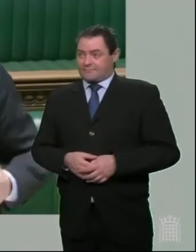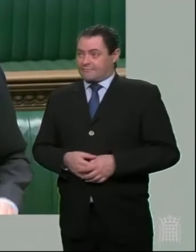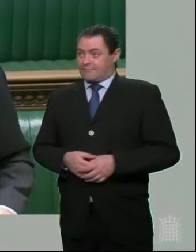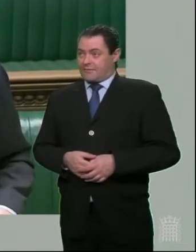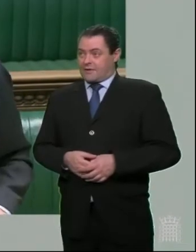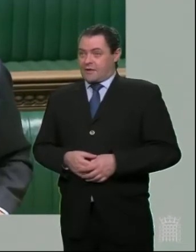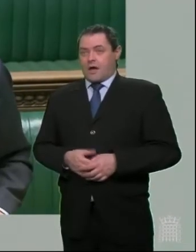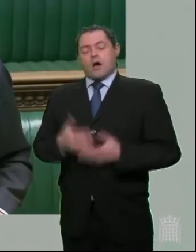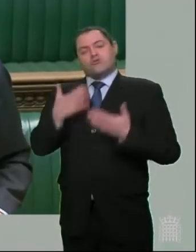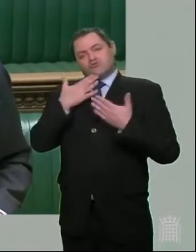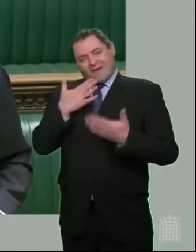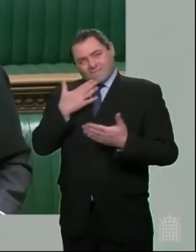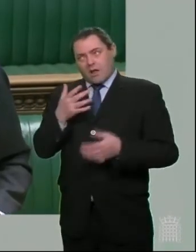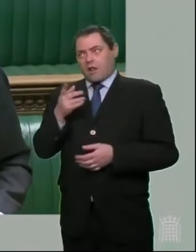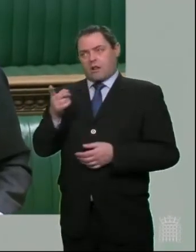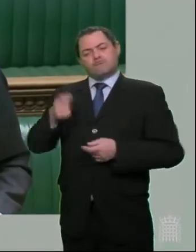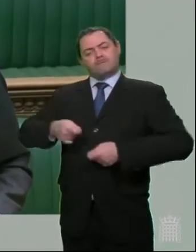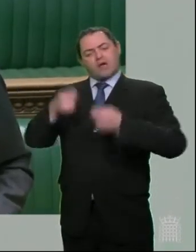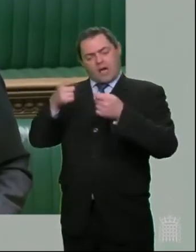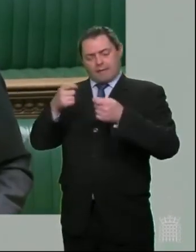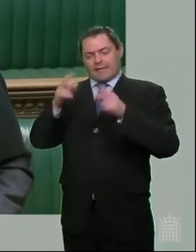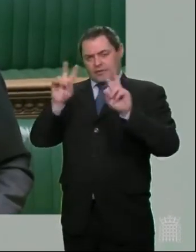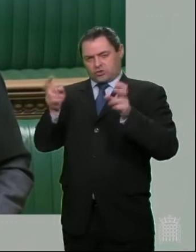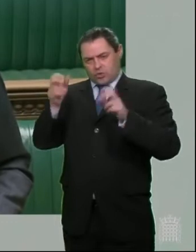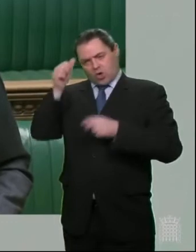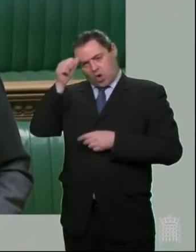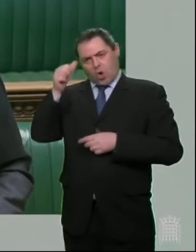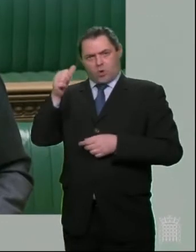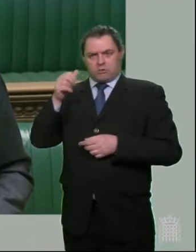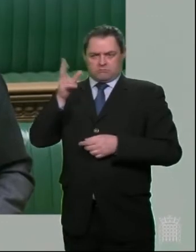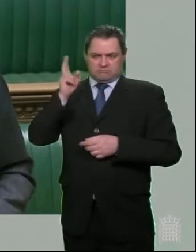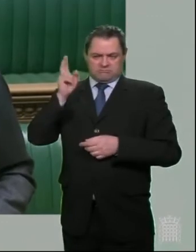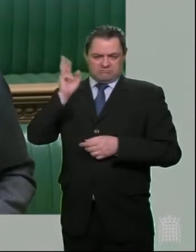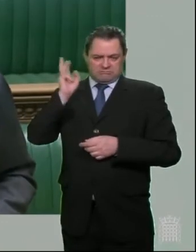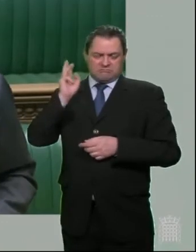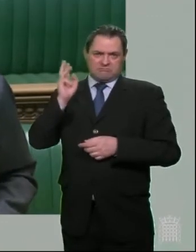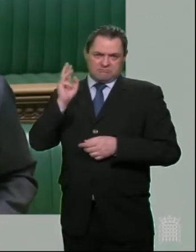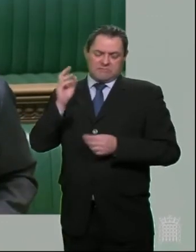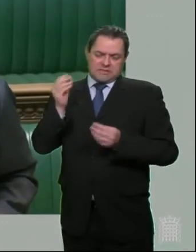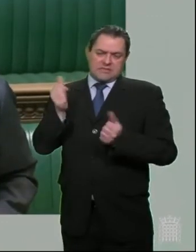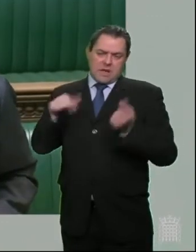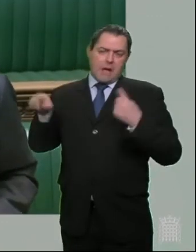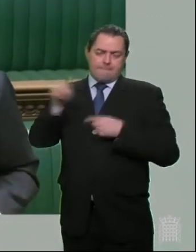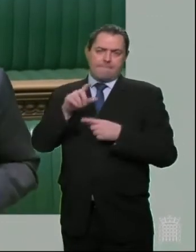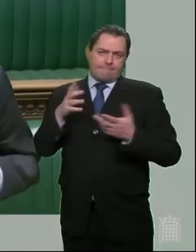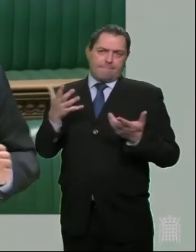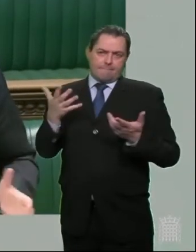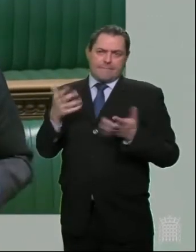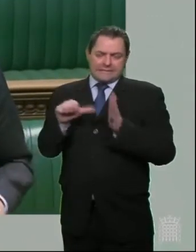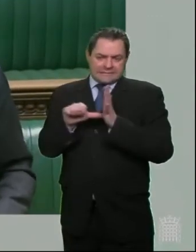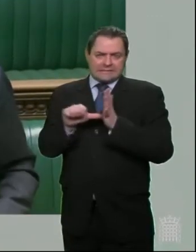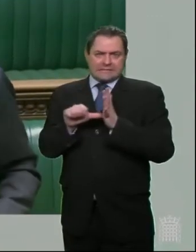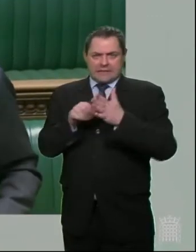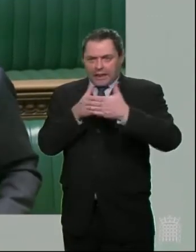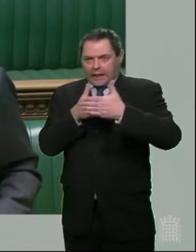I'm grateful to her for raising this, because this in the last few weeks this has been an issue for many